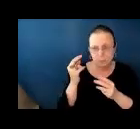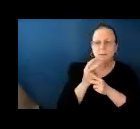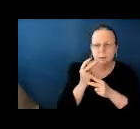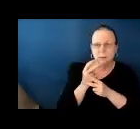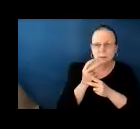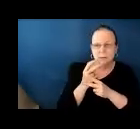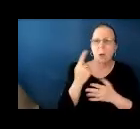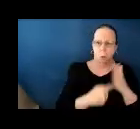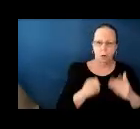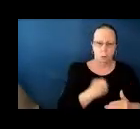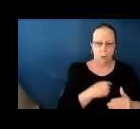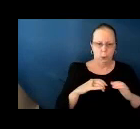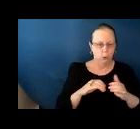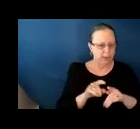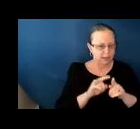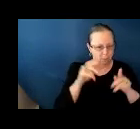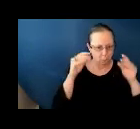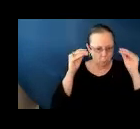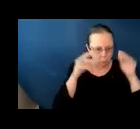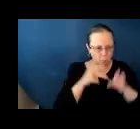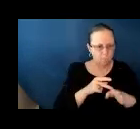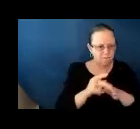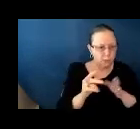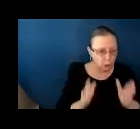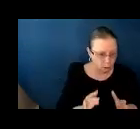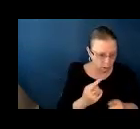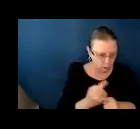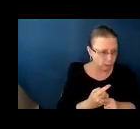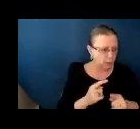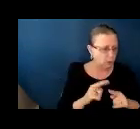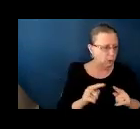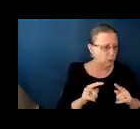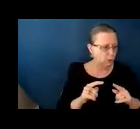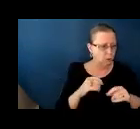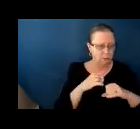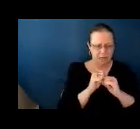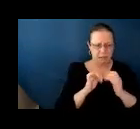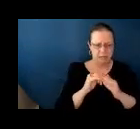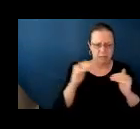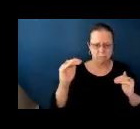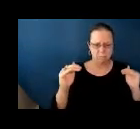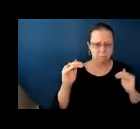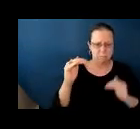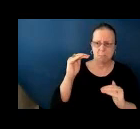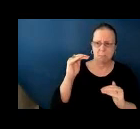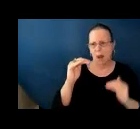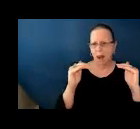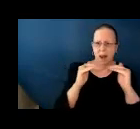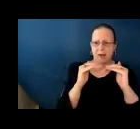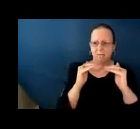as professionals, right, to level that playing field? So for instance, think